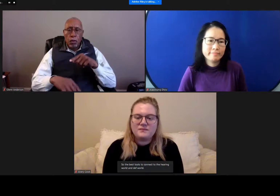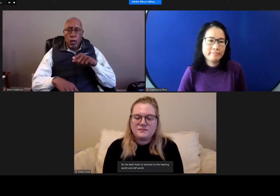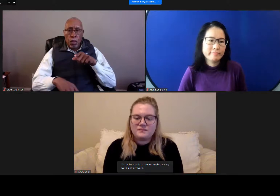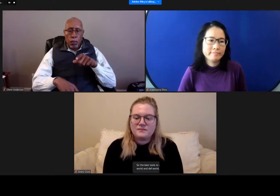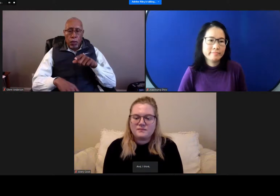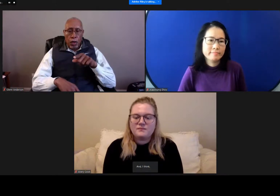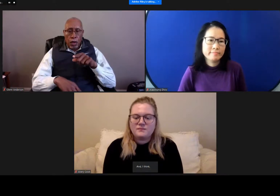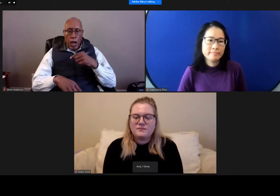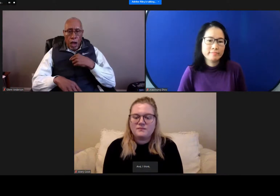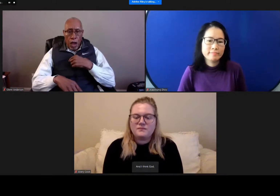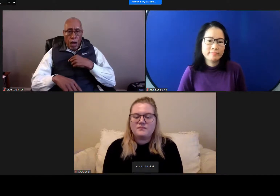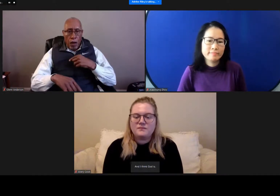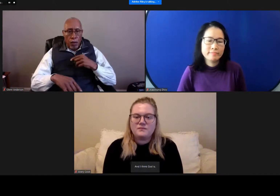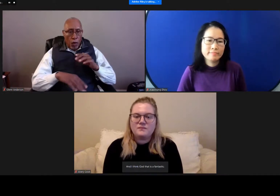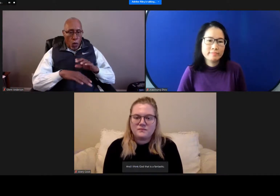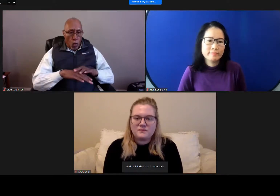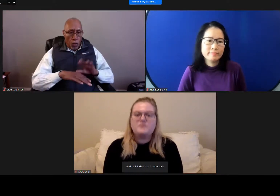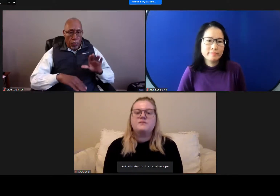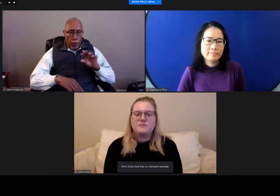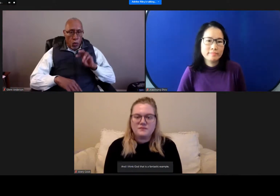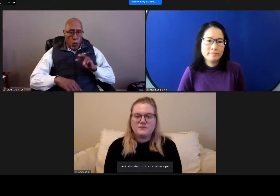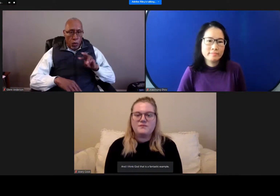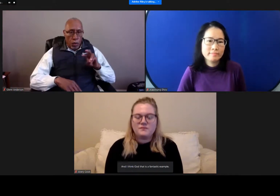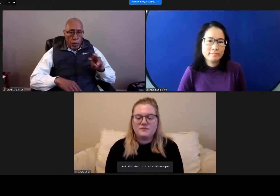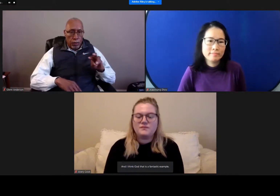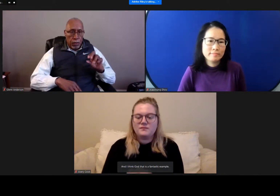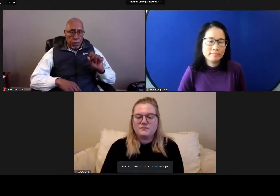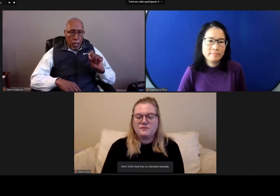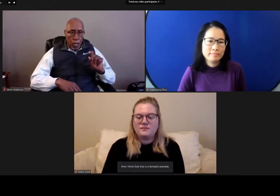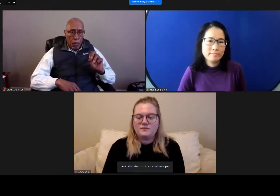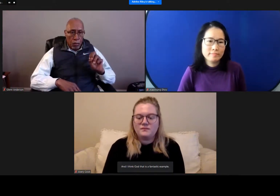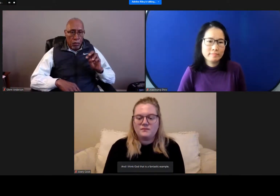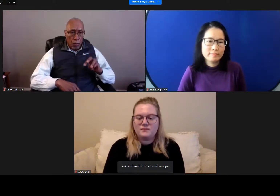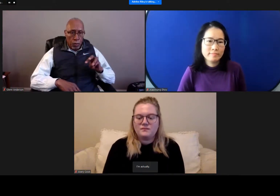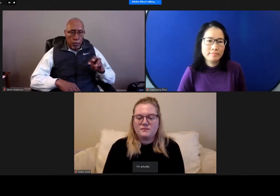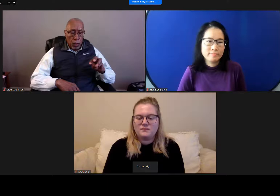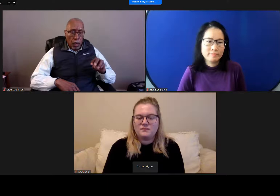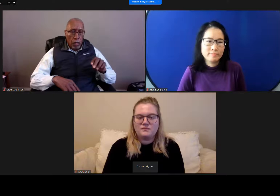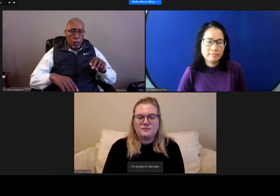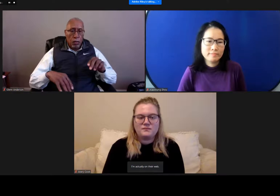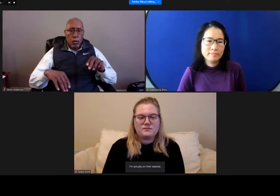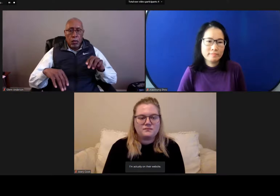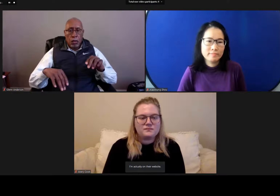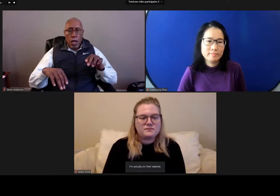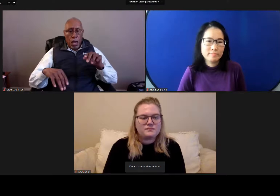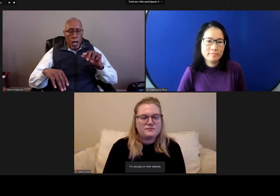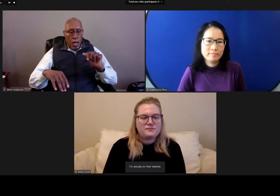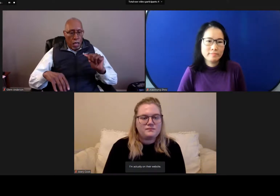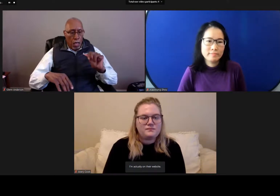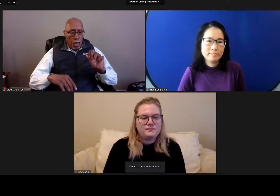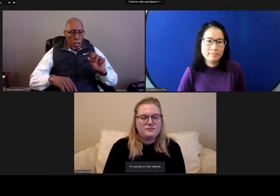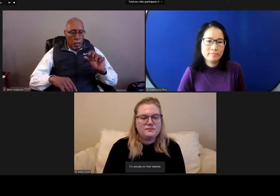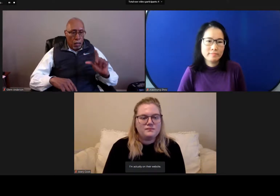I think Gallaudet is a fantastic example. Actually, on their website,